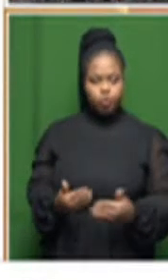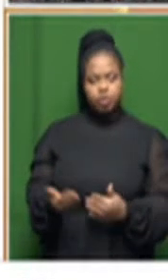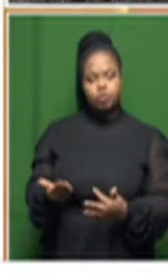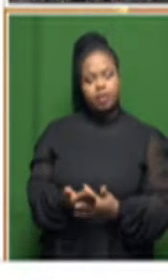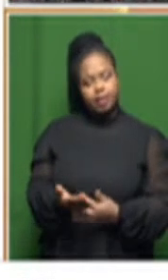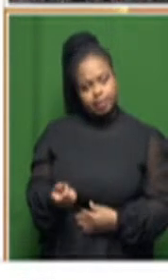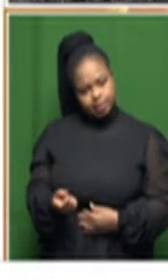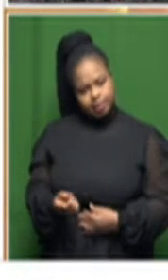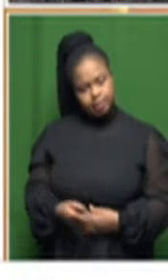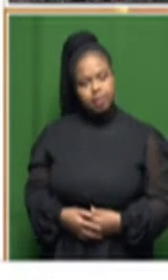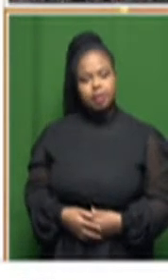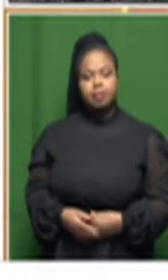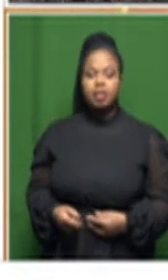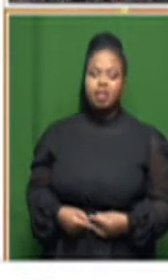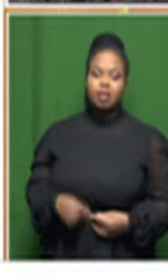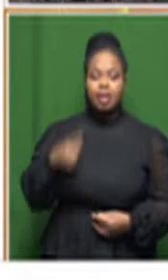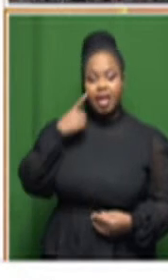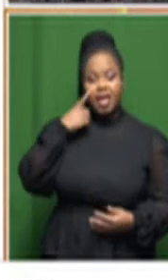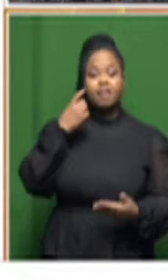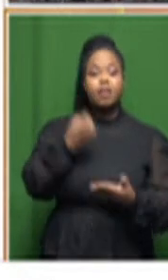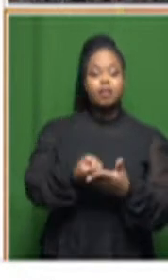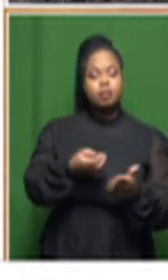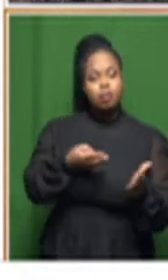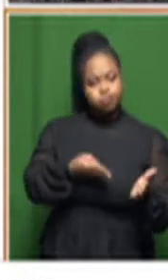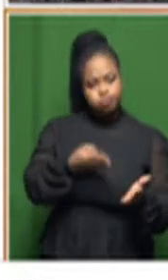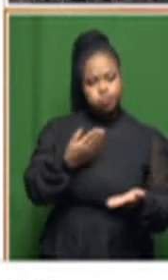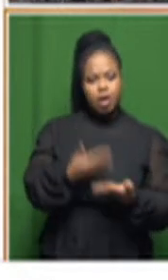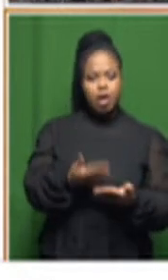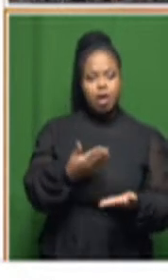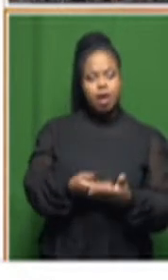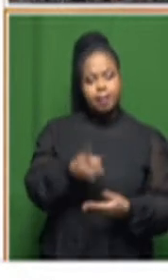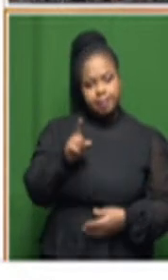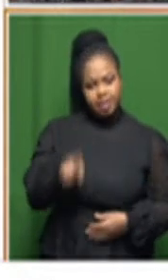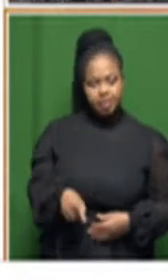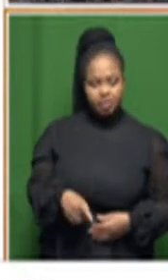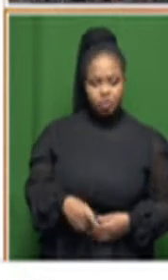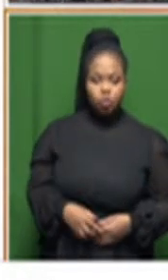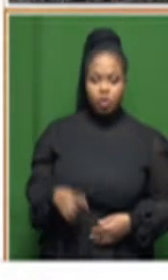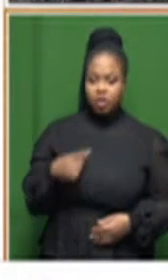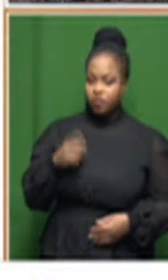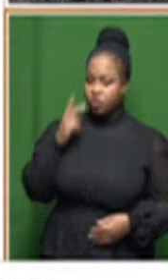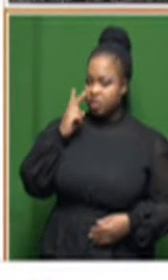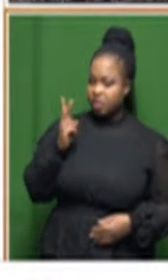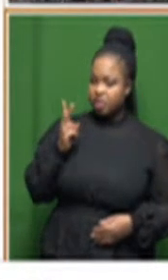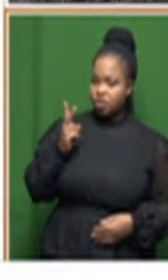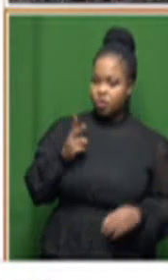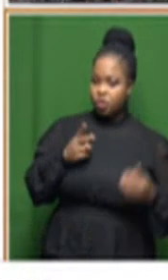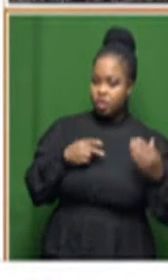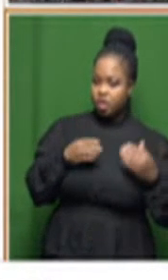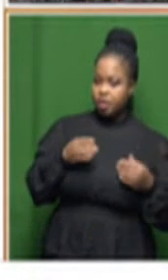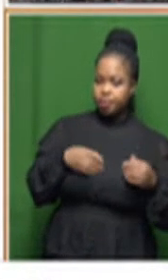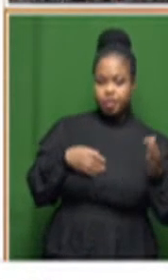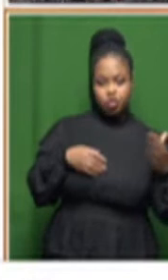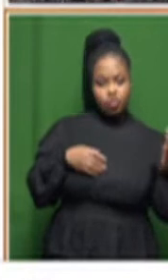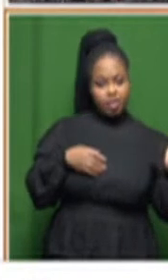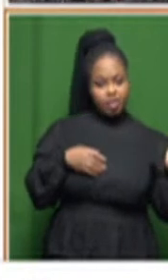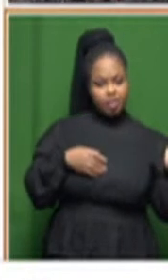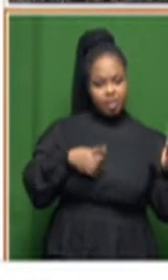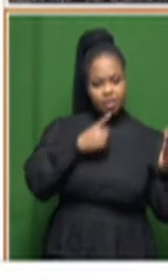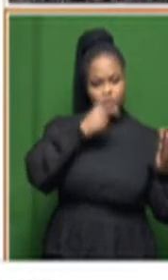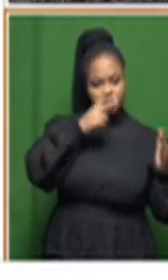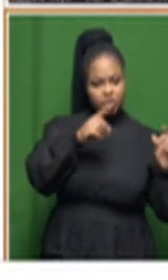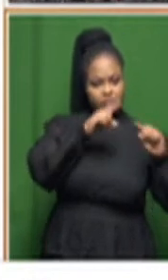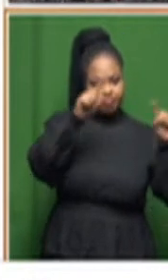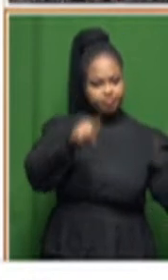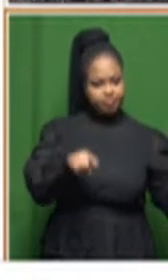case. And then all the evidence must be available. So if you look at the right-hand side of the screen, you'll see all the information